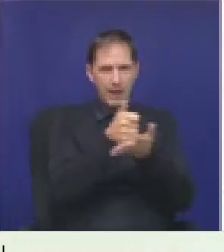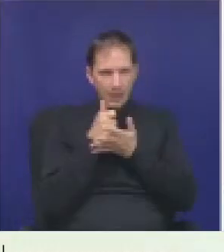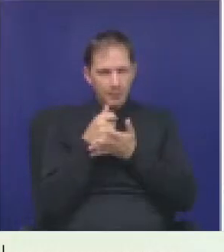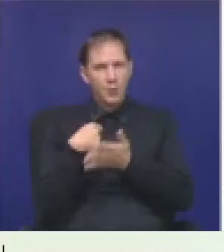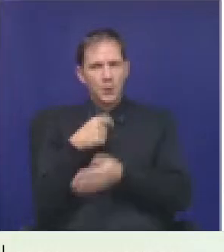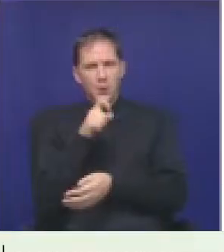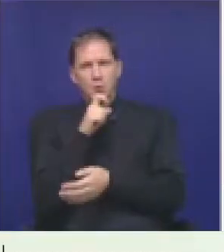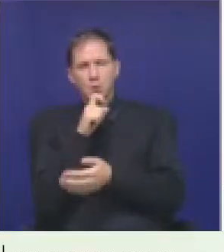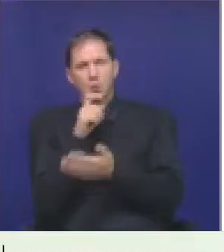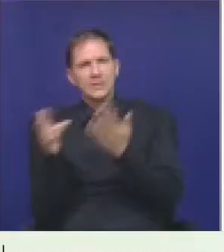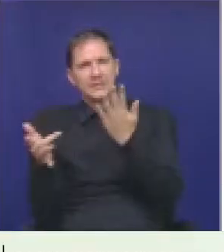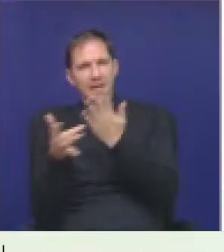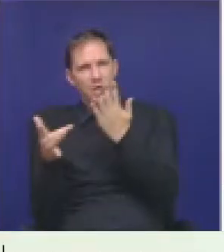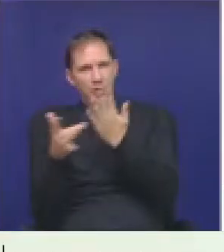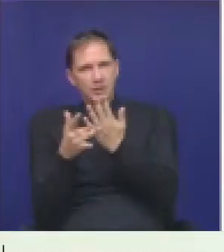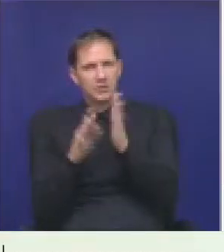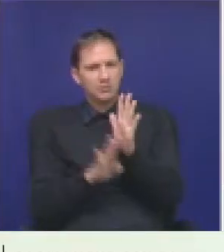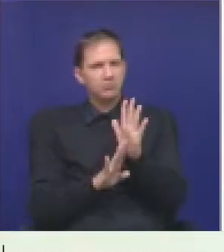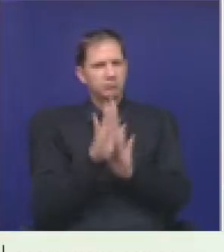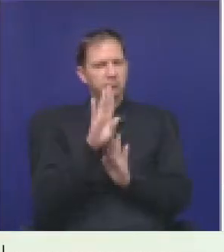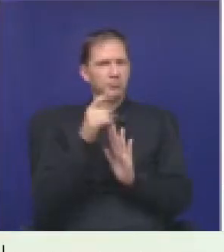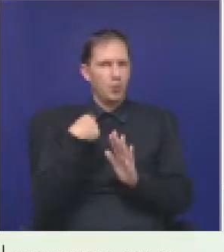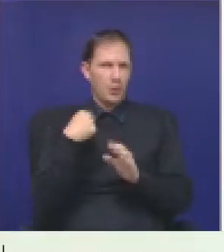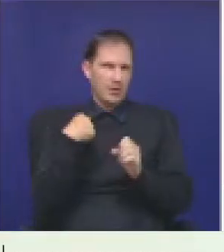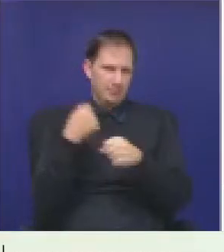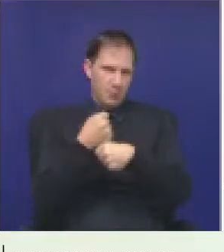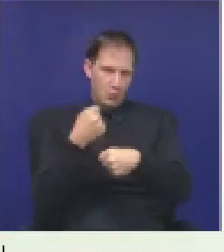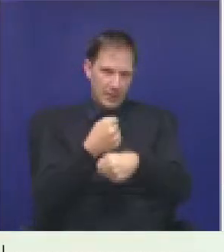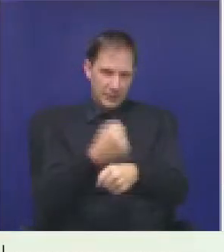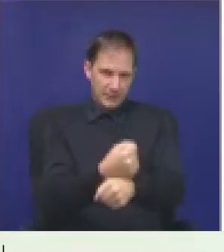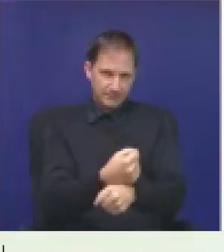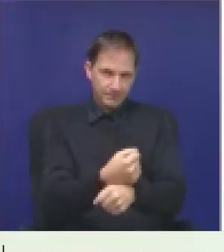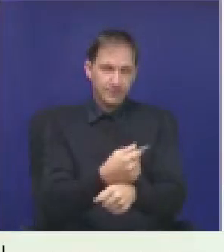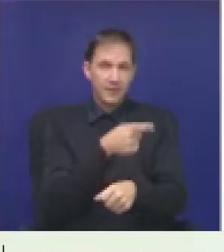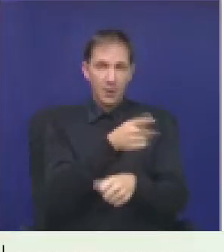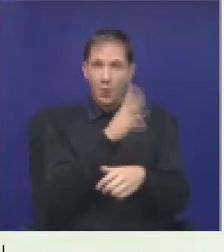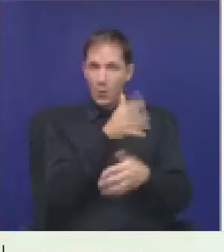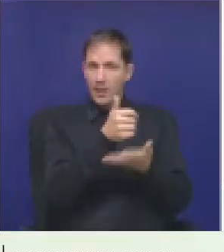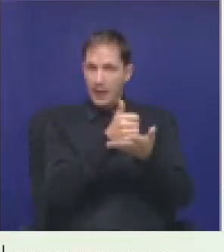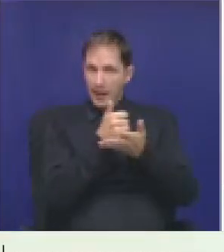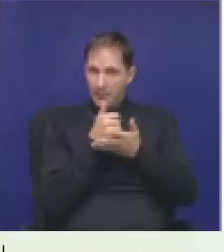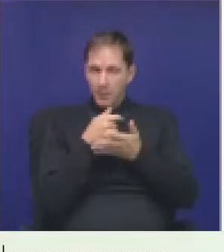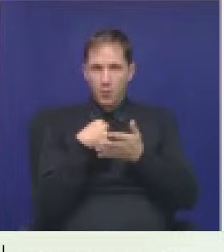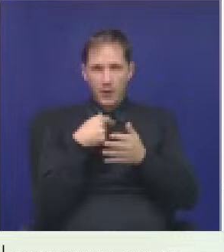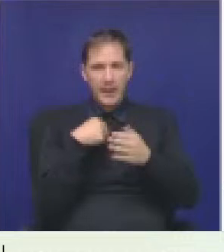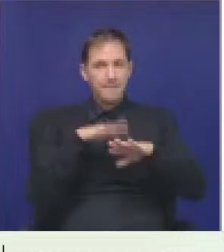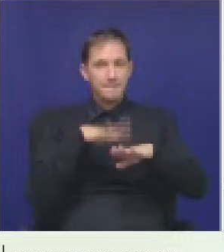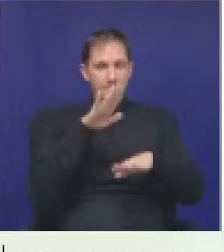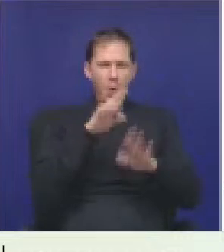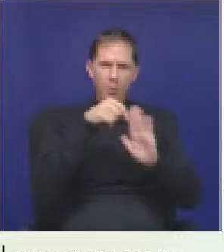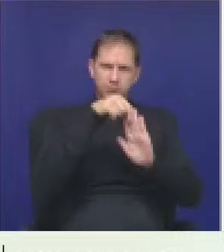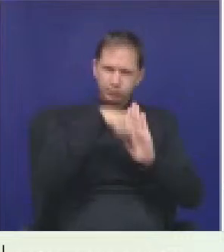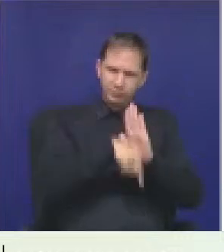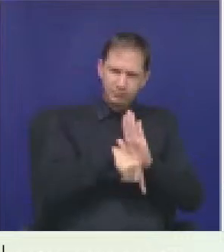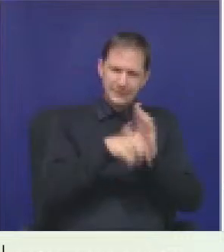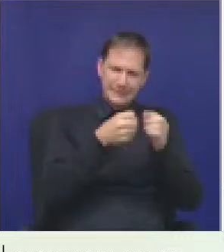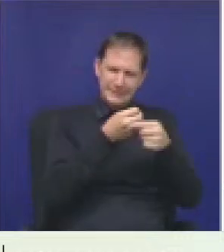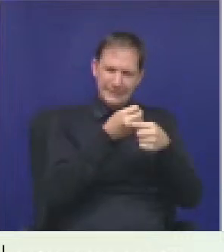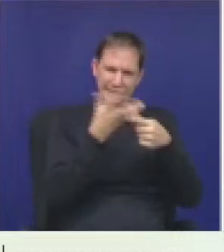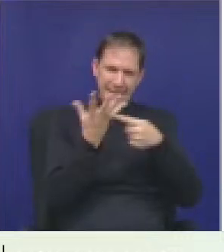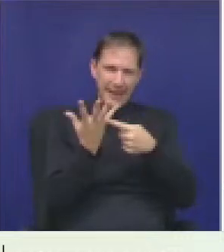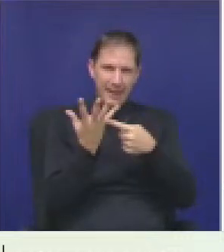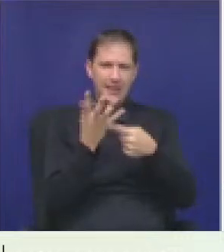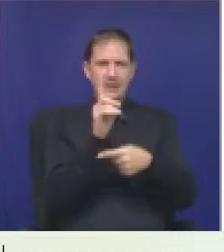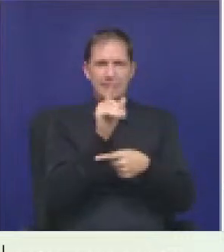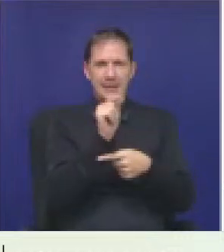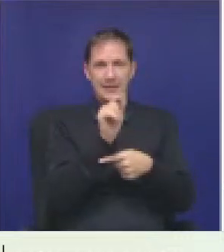technology in enhancing our statistical operations. This modernization effort will enable us to gather more comprehensive and detailed economic data,